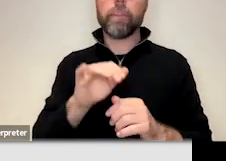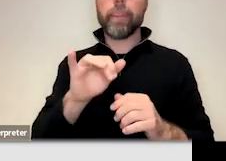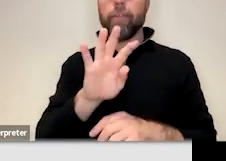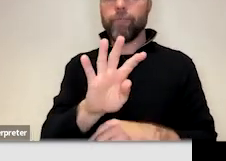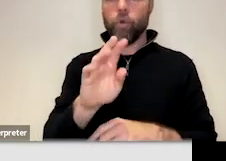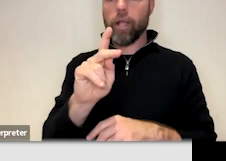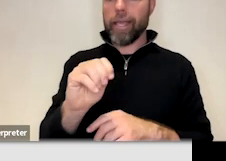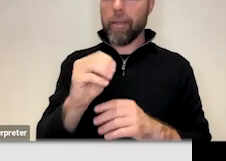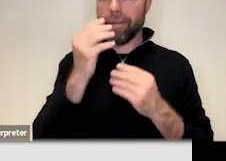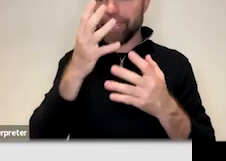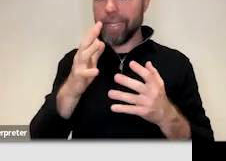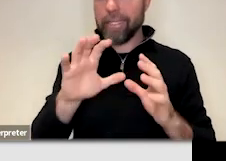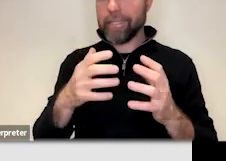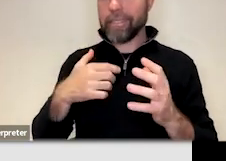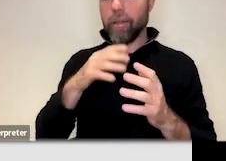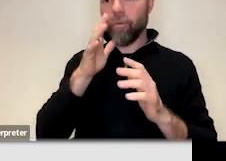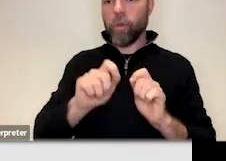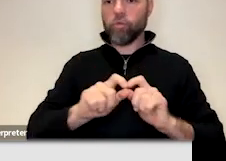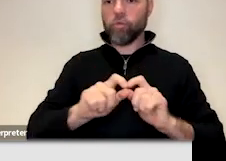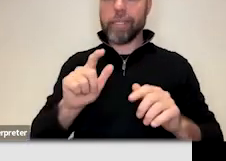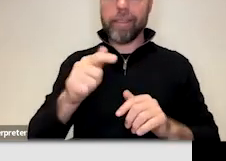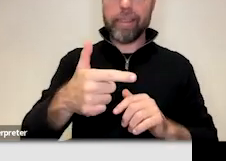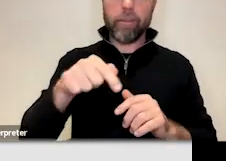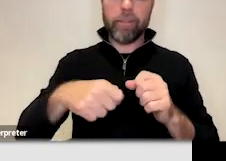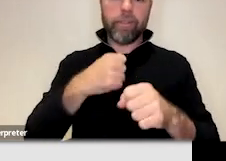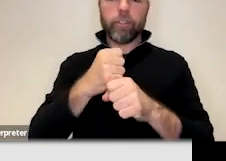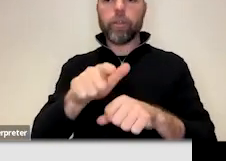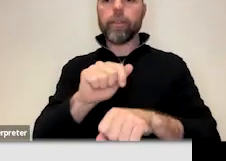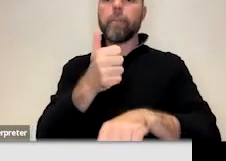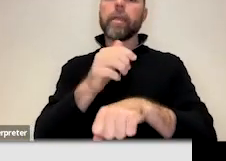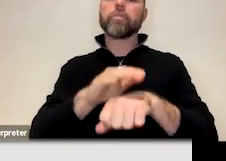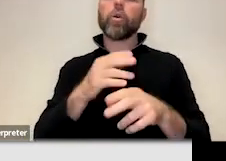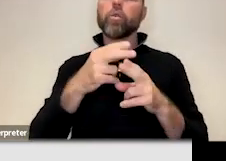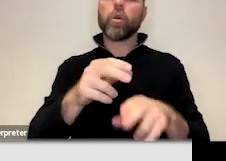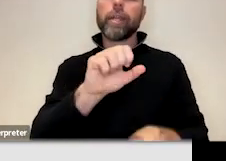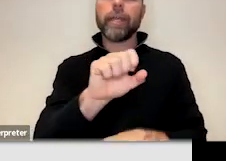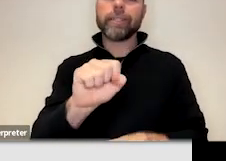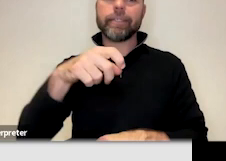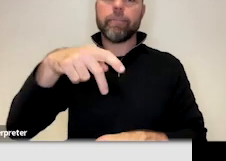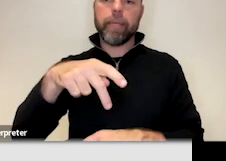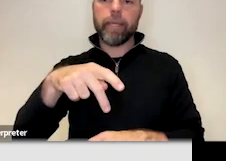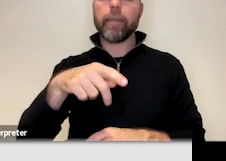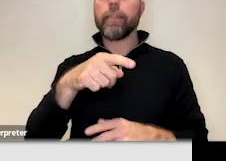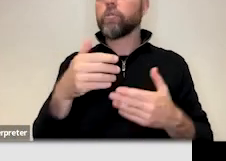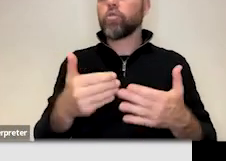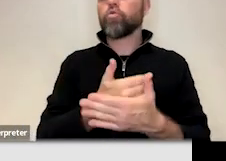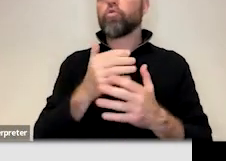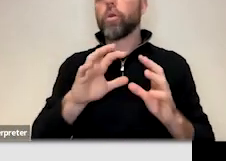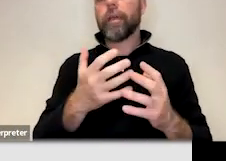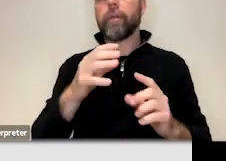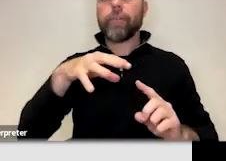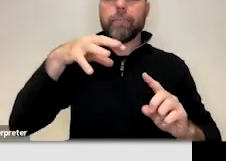4-kilometer data set that we'll be releasing later this year will be based upon what's called the SSPs. This is a new family of